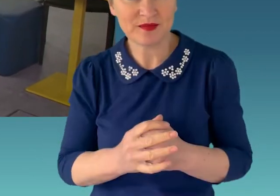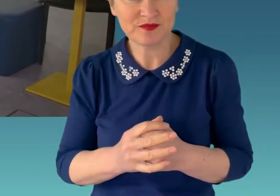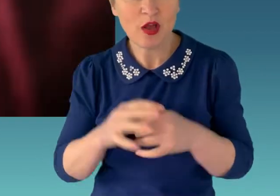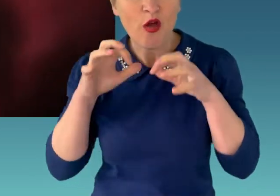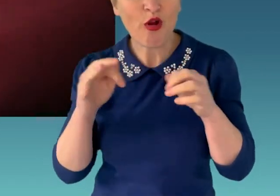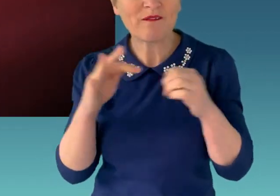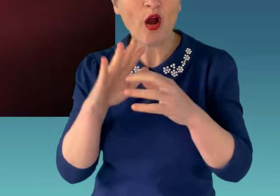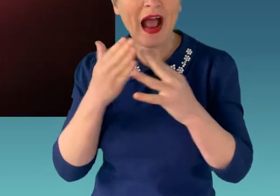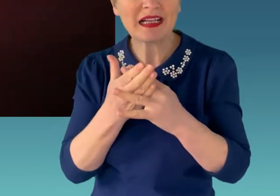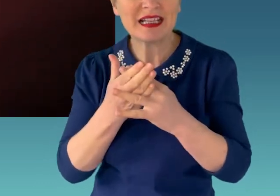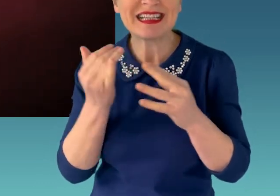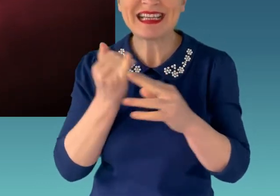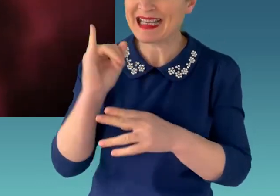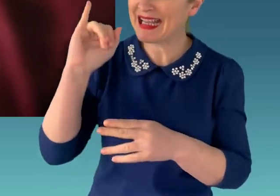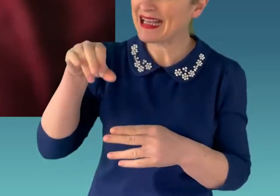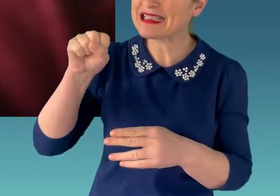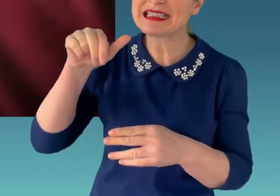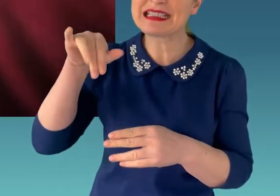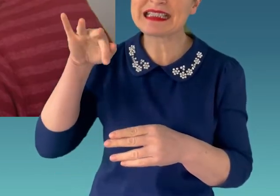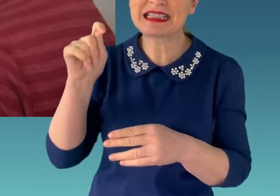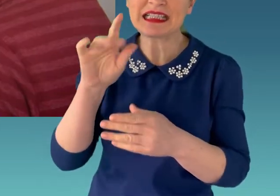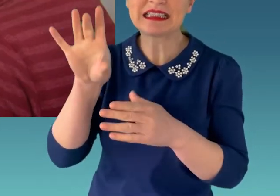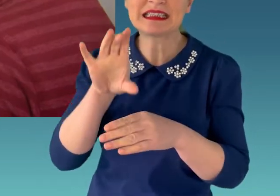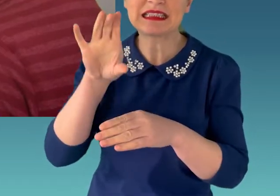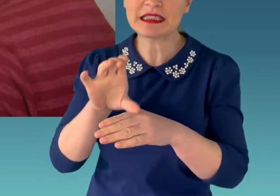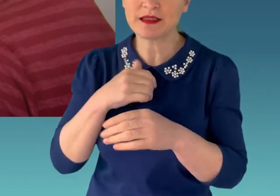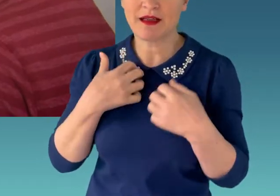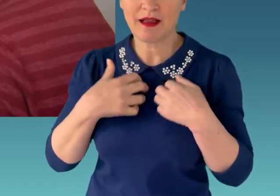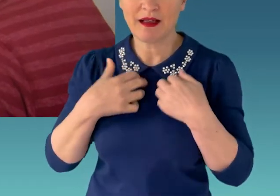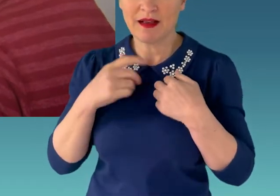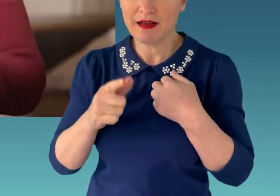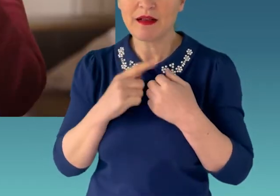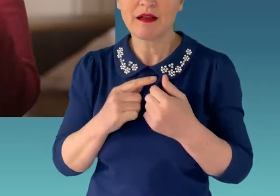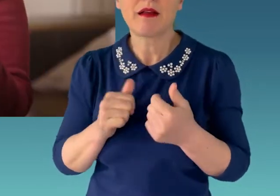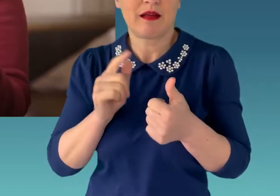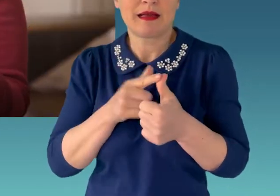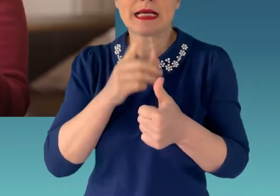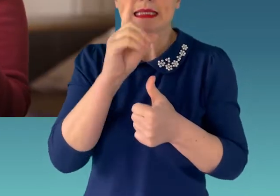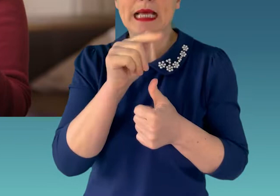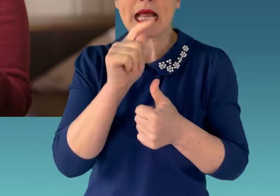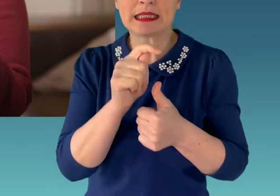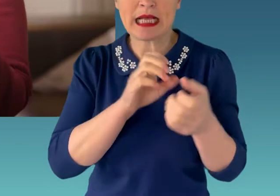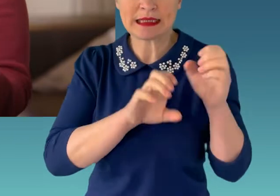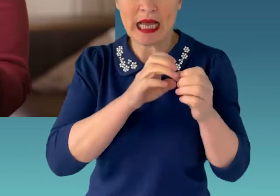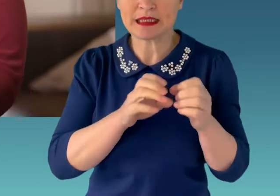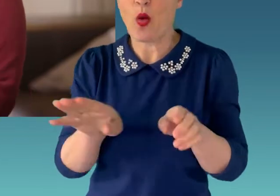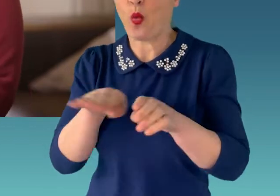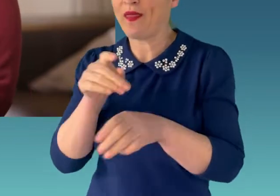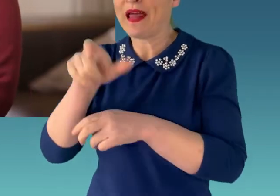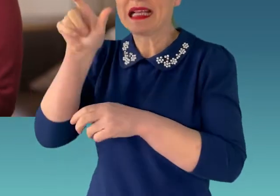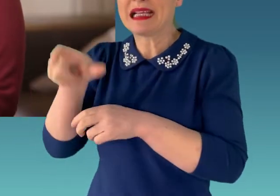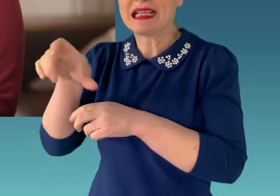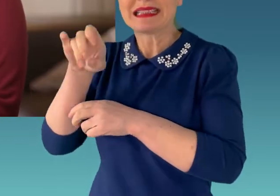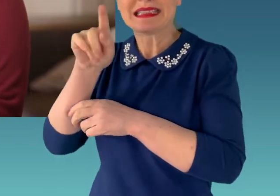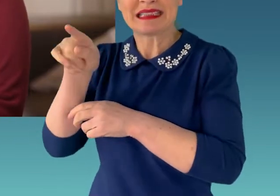Crowd4Access project at the Insight Centre is an exciting example of what happens when you pair data science with citizen scientists to tackle a problem that's